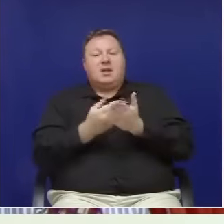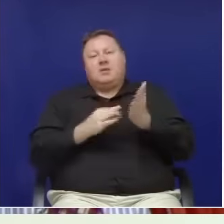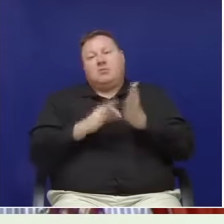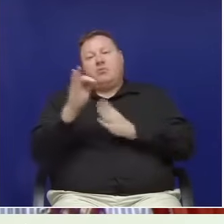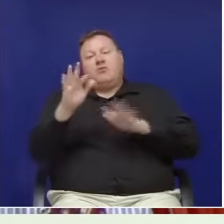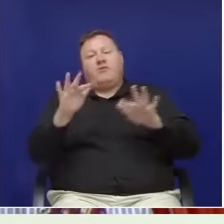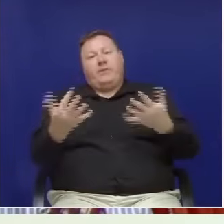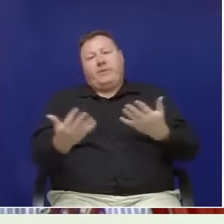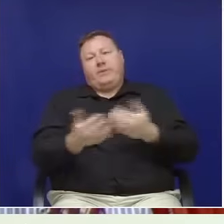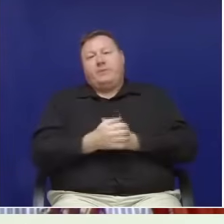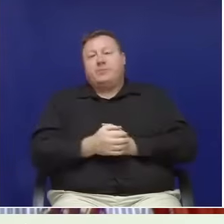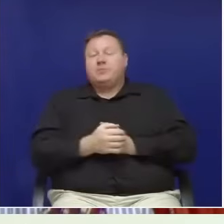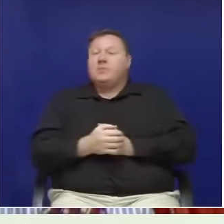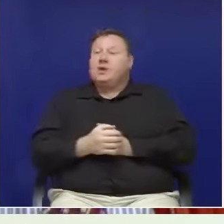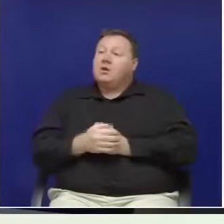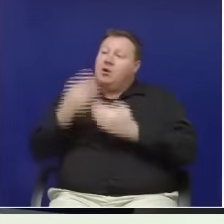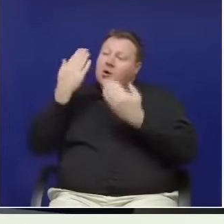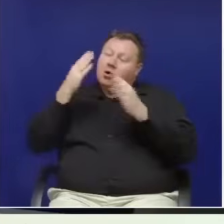Honorable Minister.